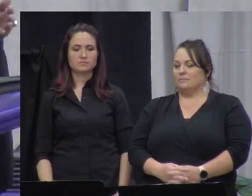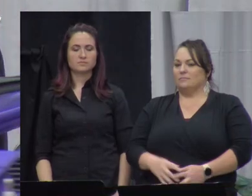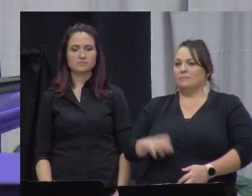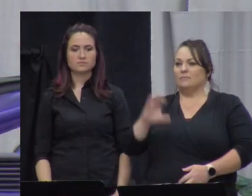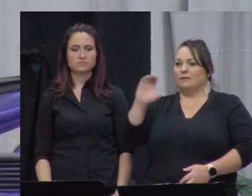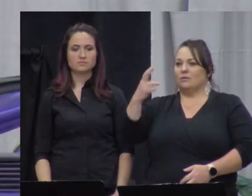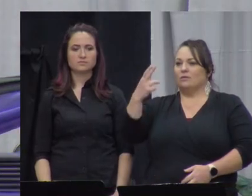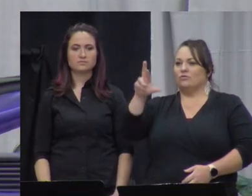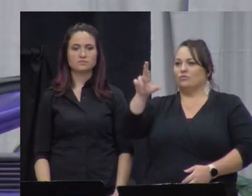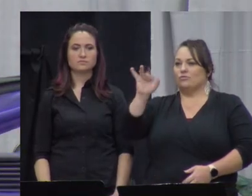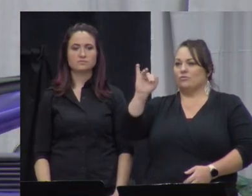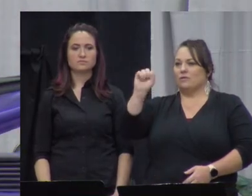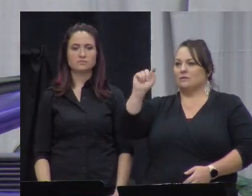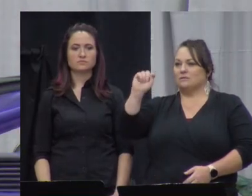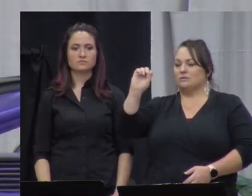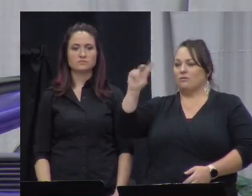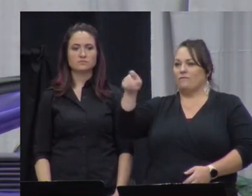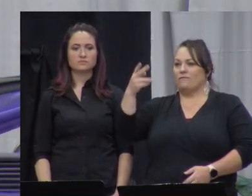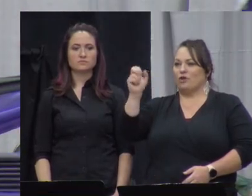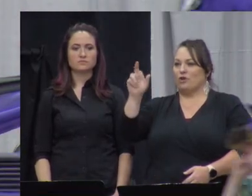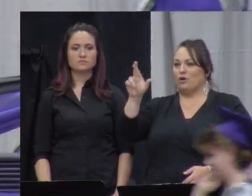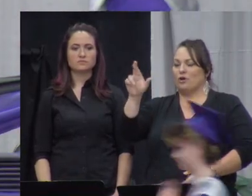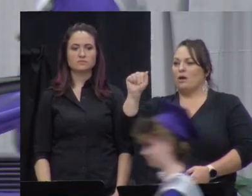Christopher Amador.